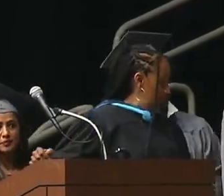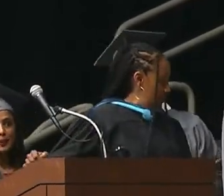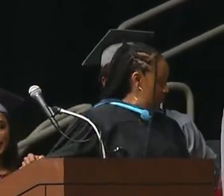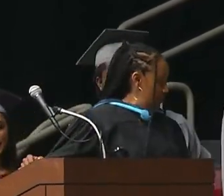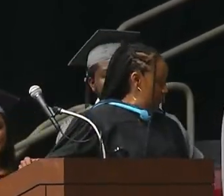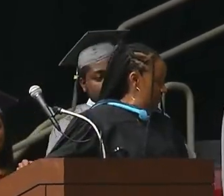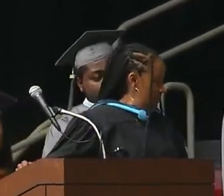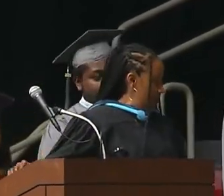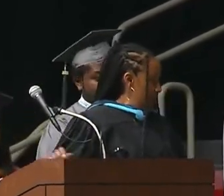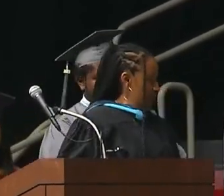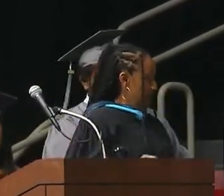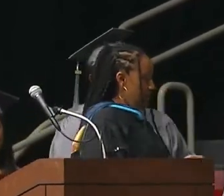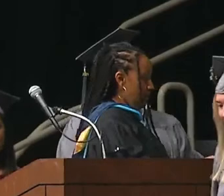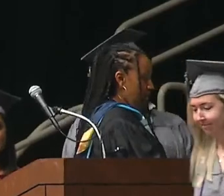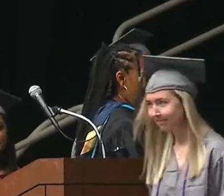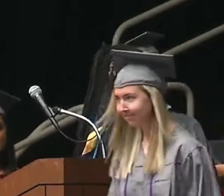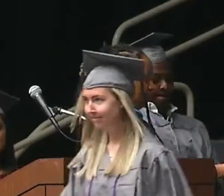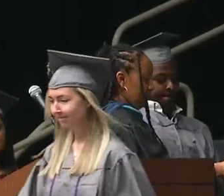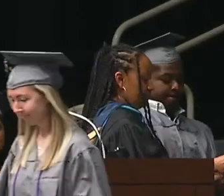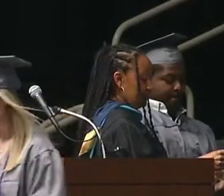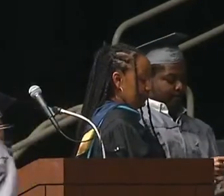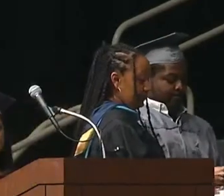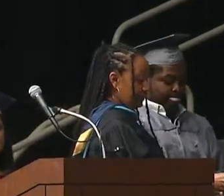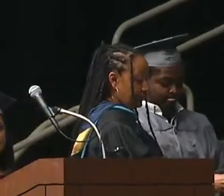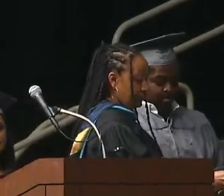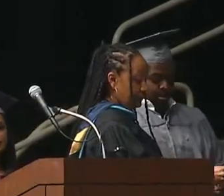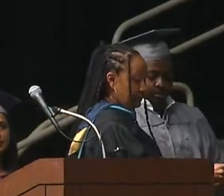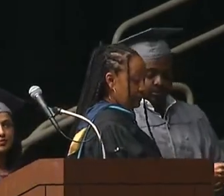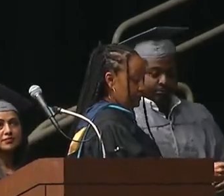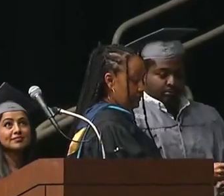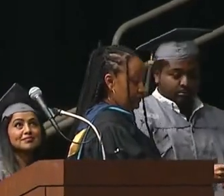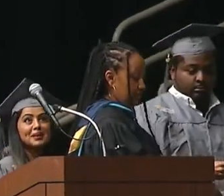Samantha Lee Tadlock.